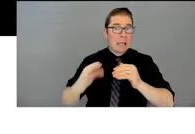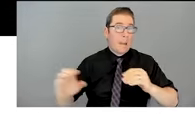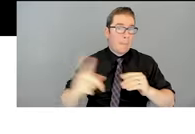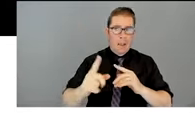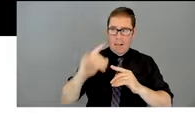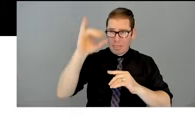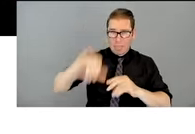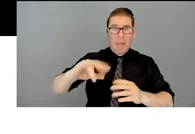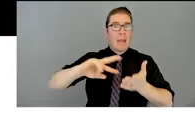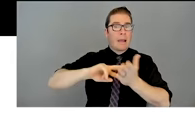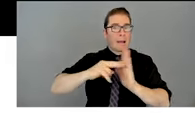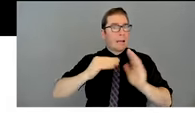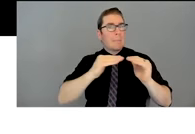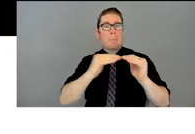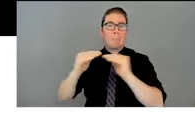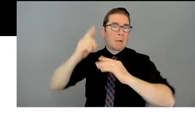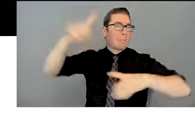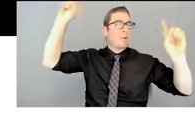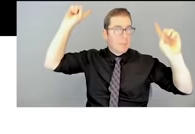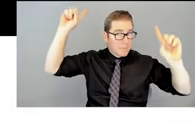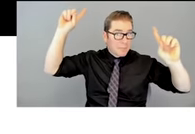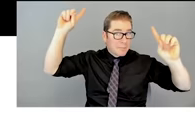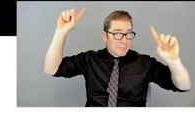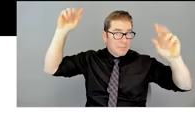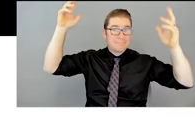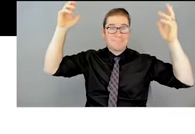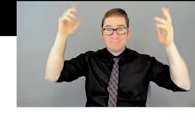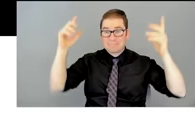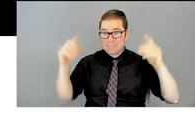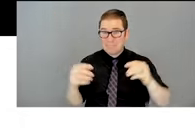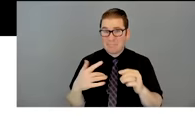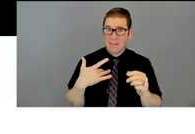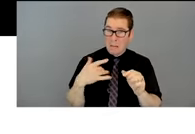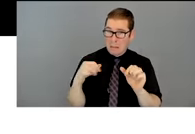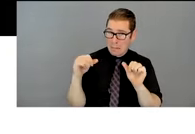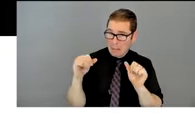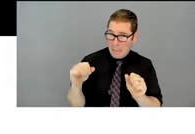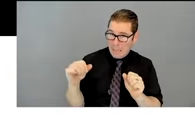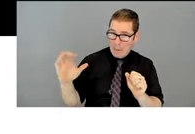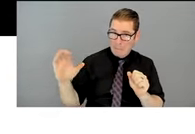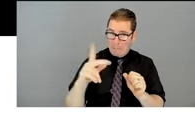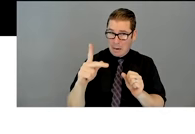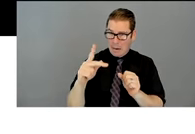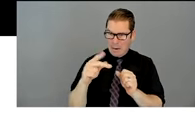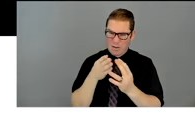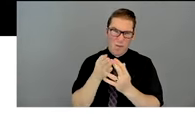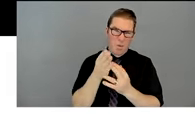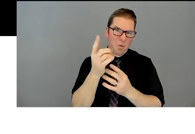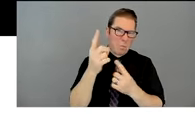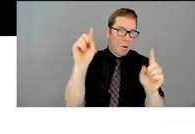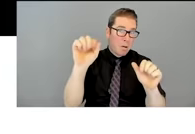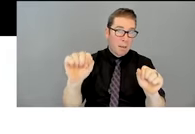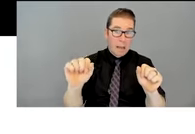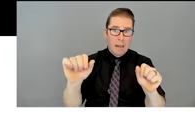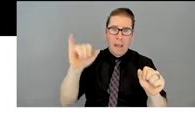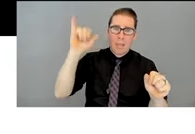success, right? Do they feel like they can come back and do it the next time? That's a success.